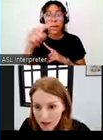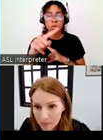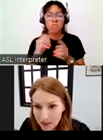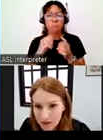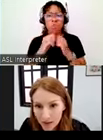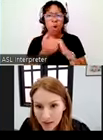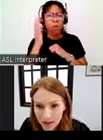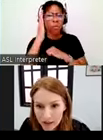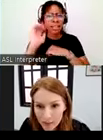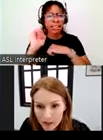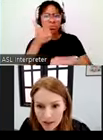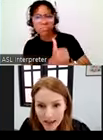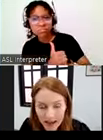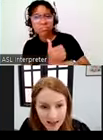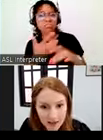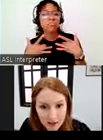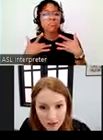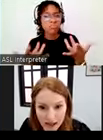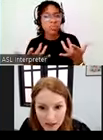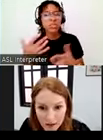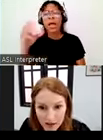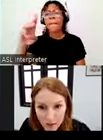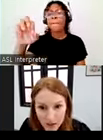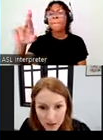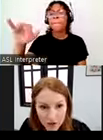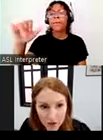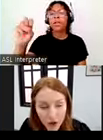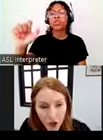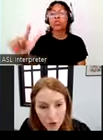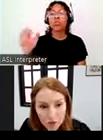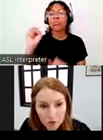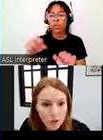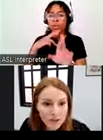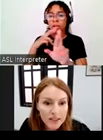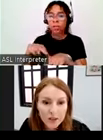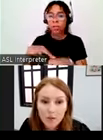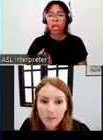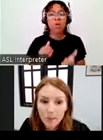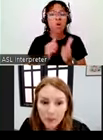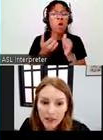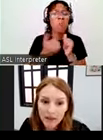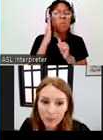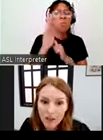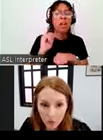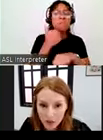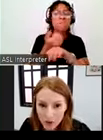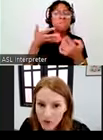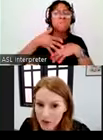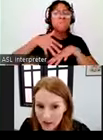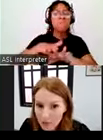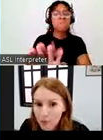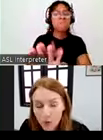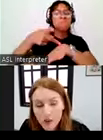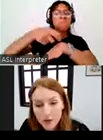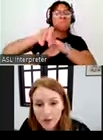And Marisol, I'm going to ask you to answer this question. So whose role is it to implement the PR100